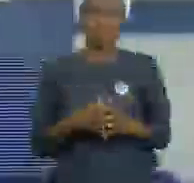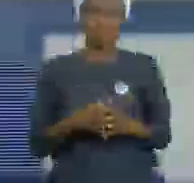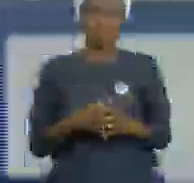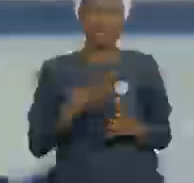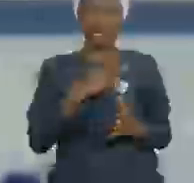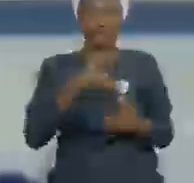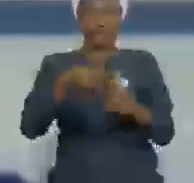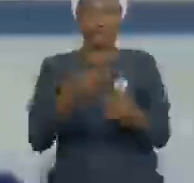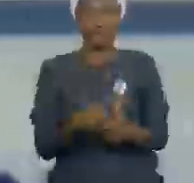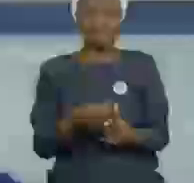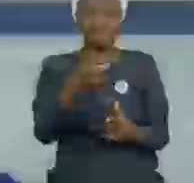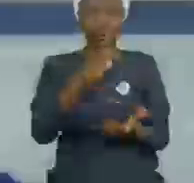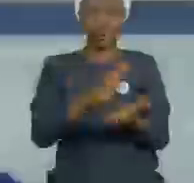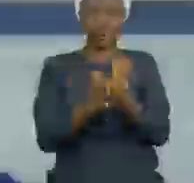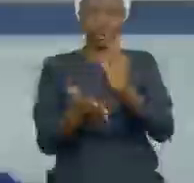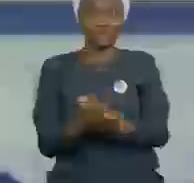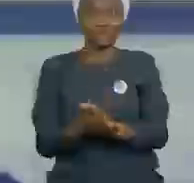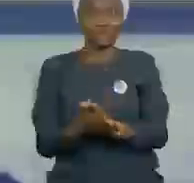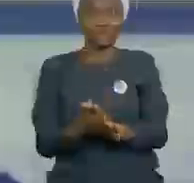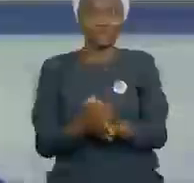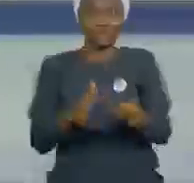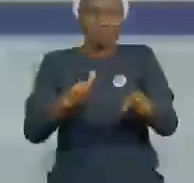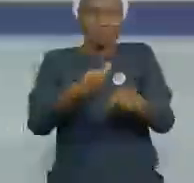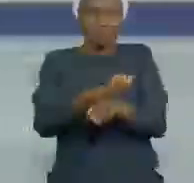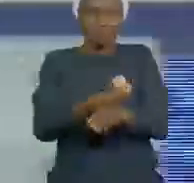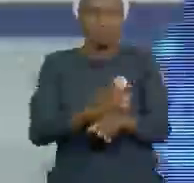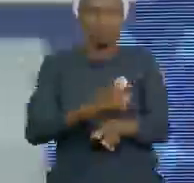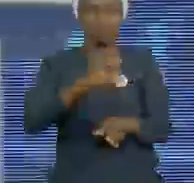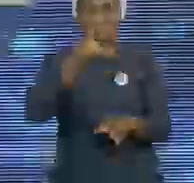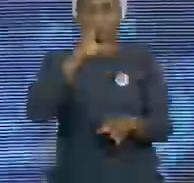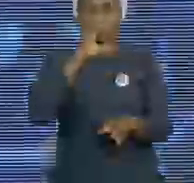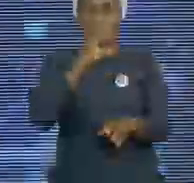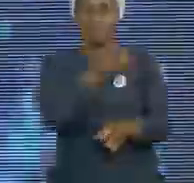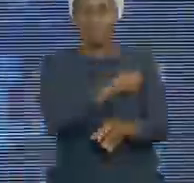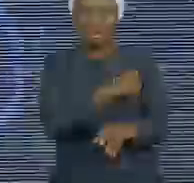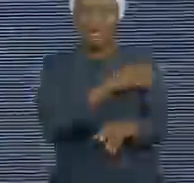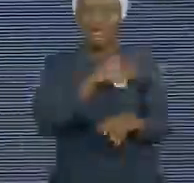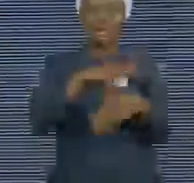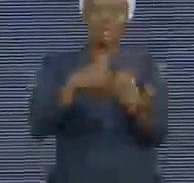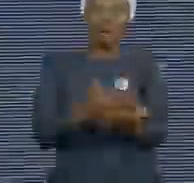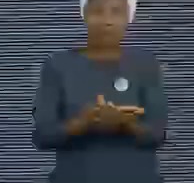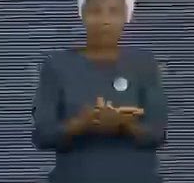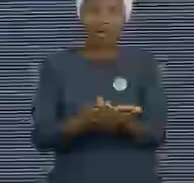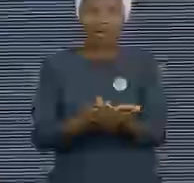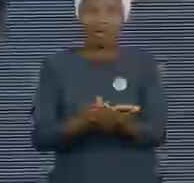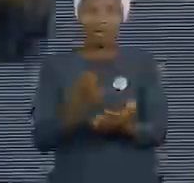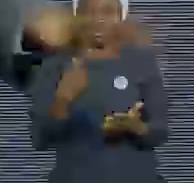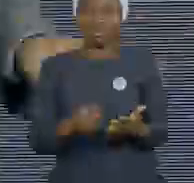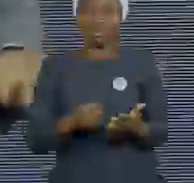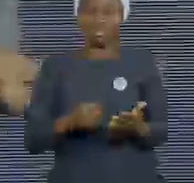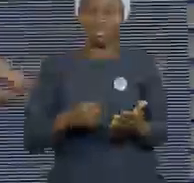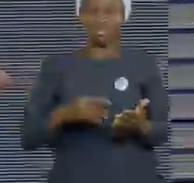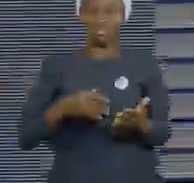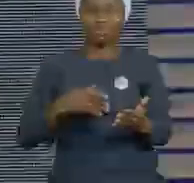then you become intoxicated and drunk. And all the joy you had, everything ends in the